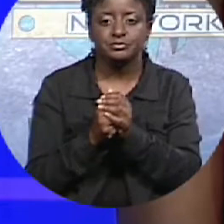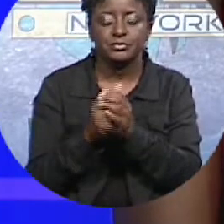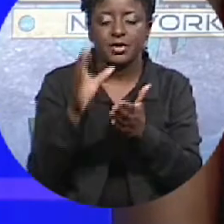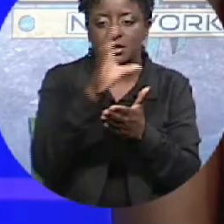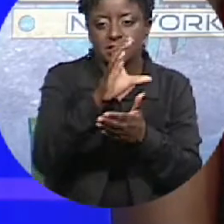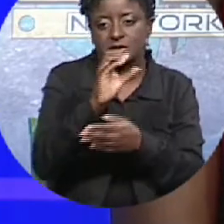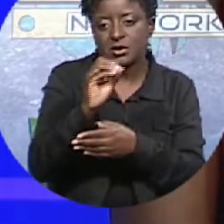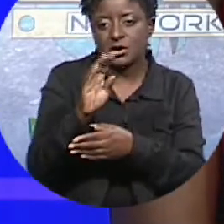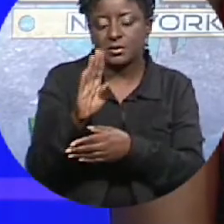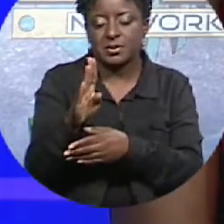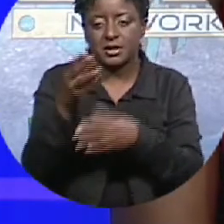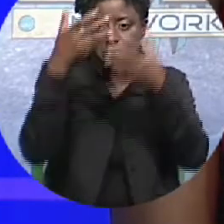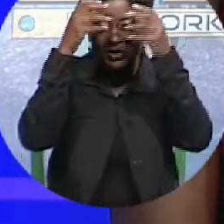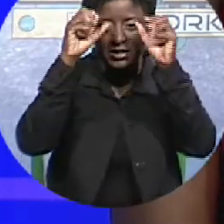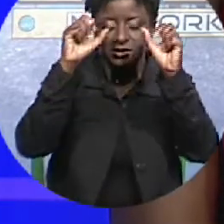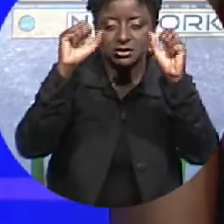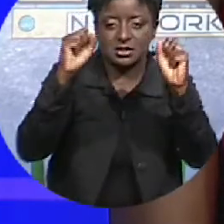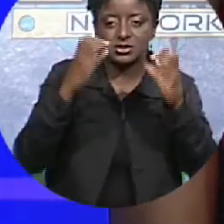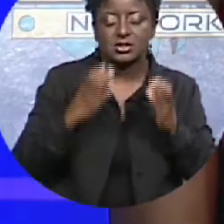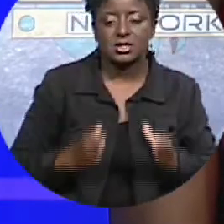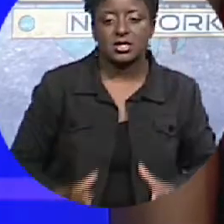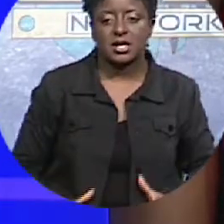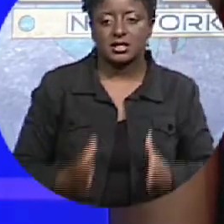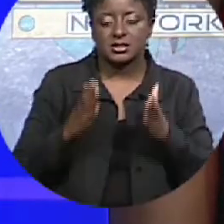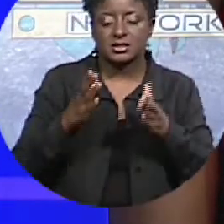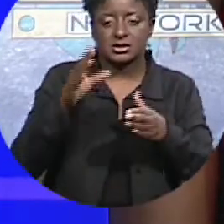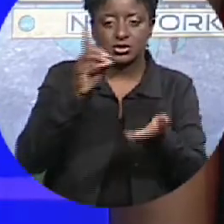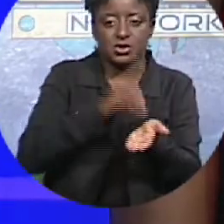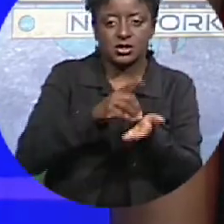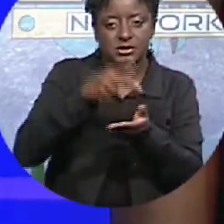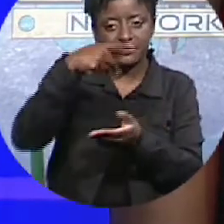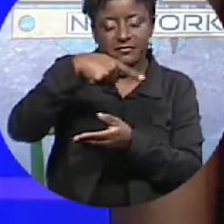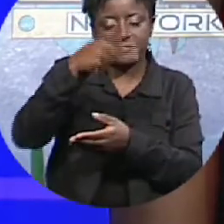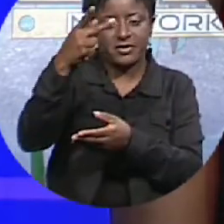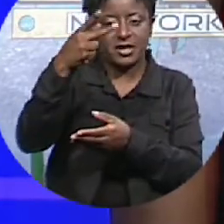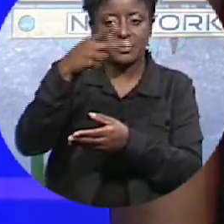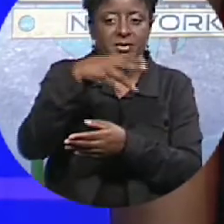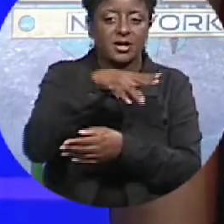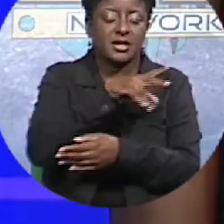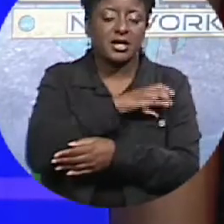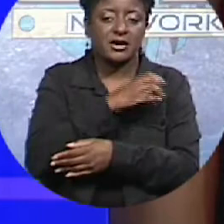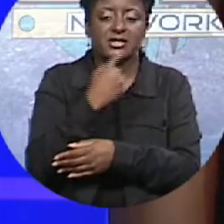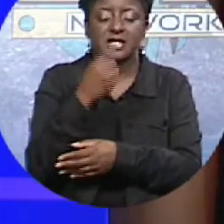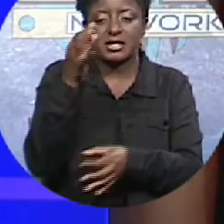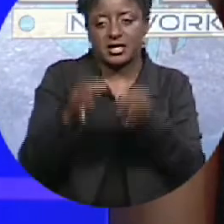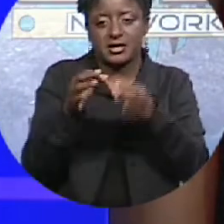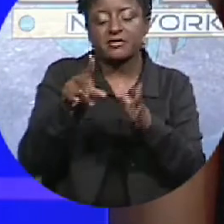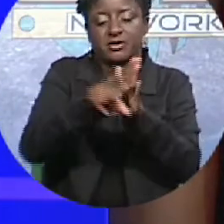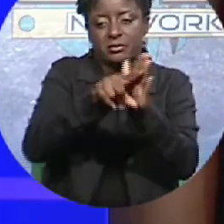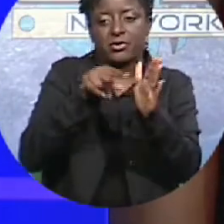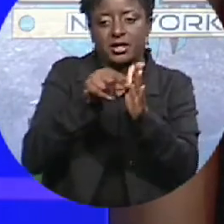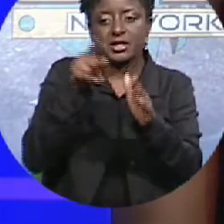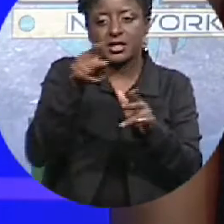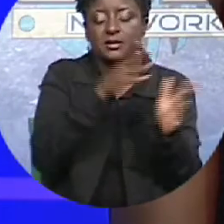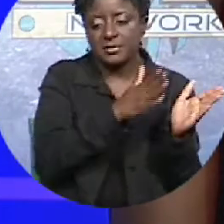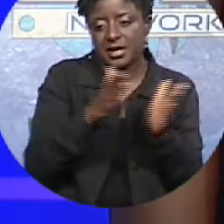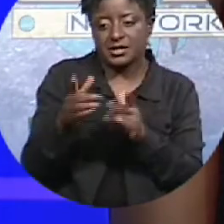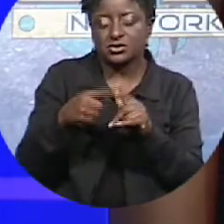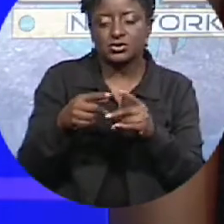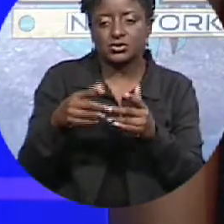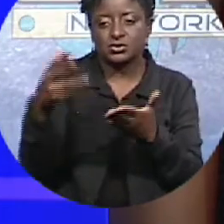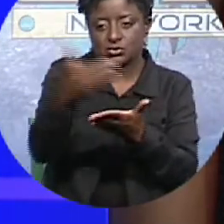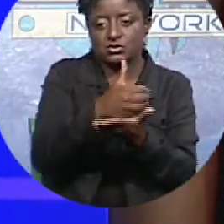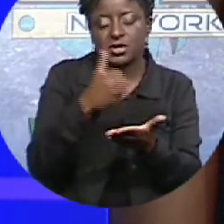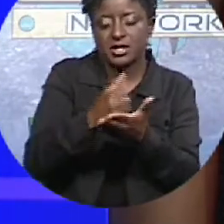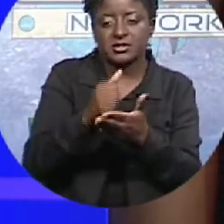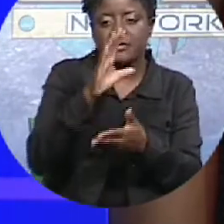College of the Bahamas presidential candidate Dr. Philip Carey said if appointed, he pledges to raise $500 million over the next 10 years